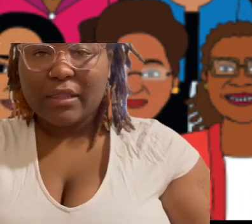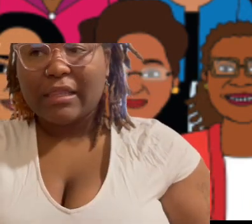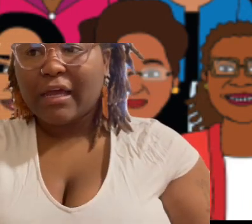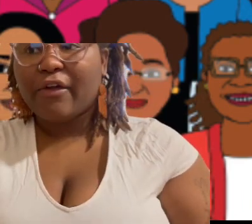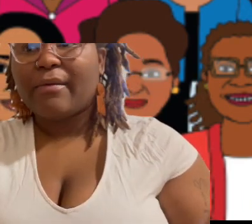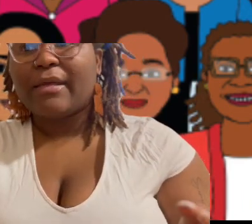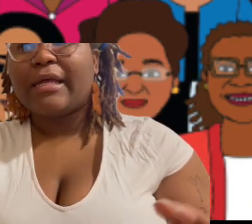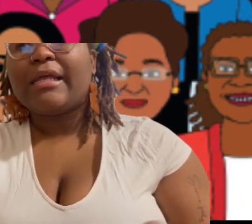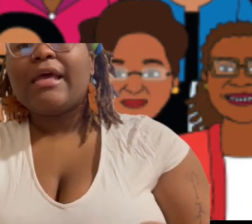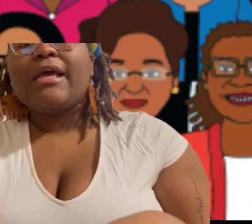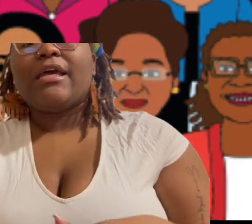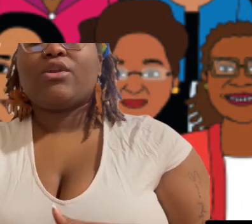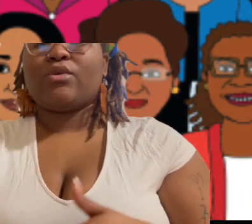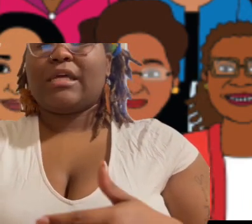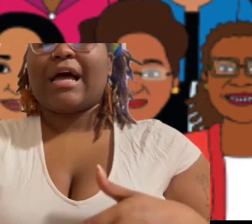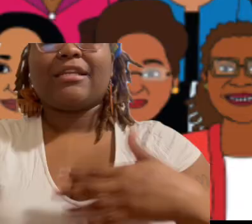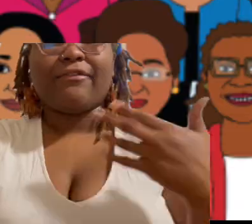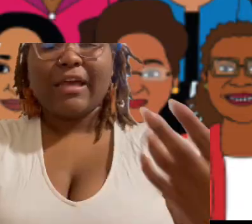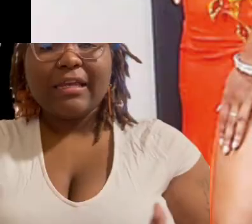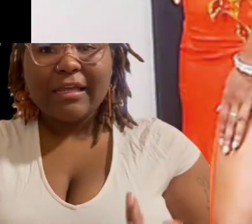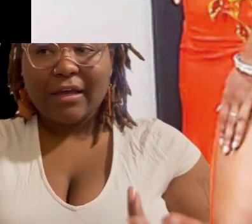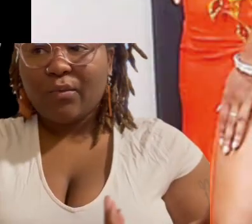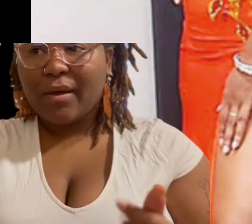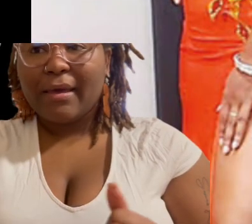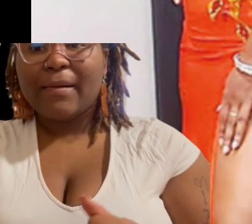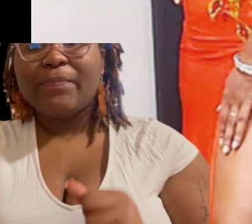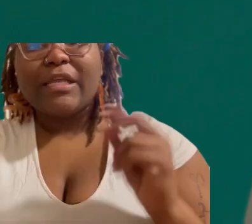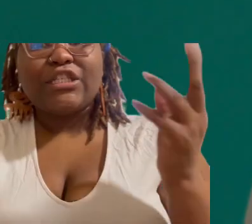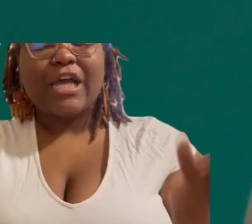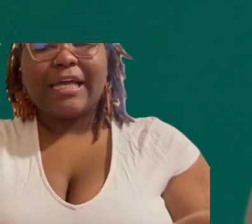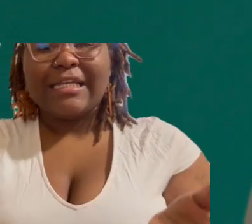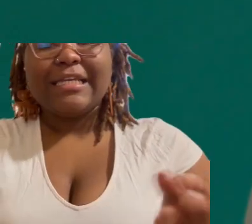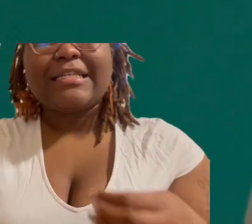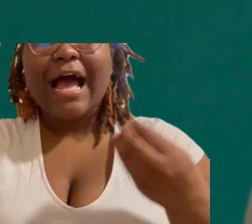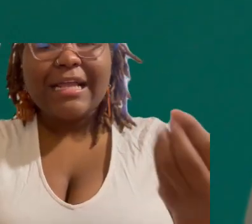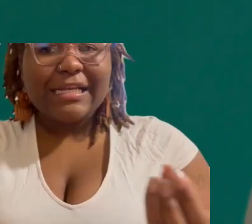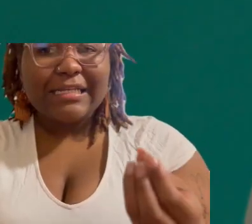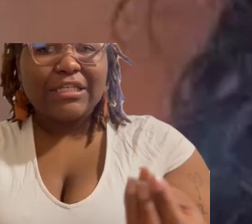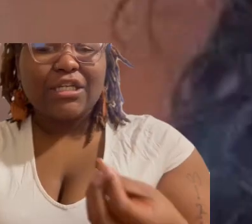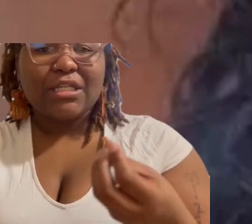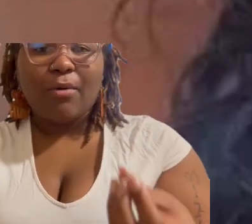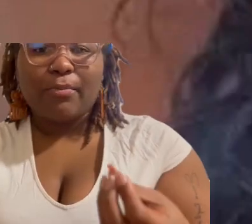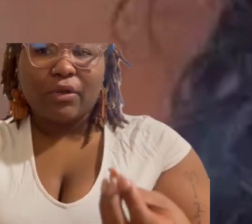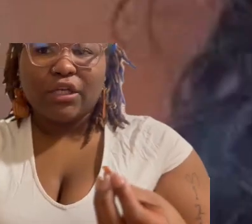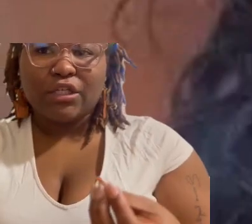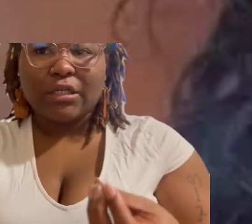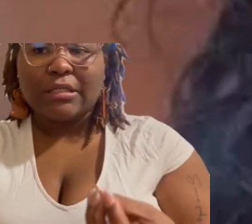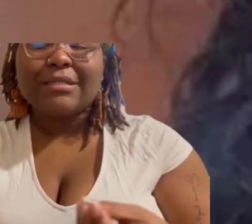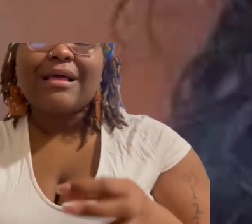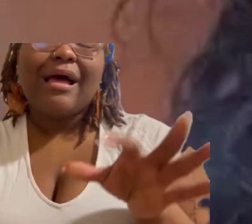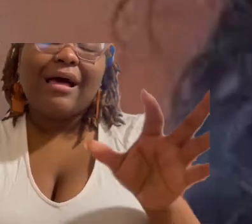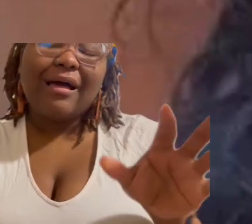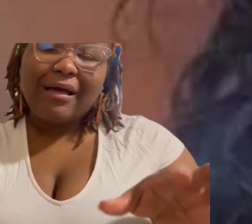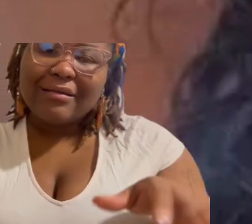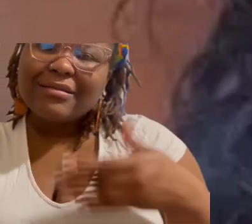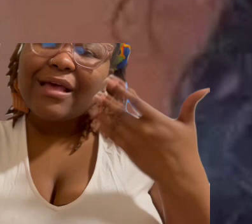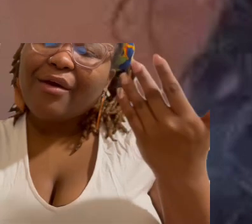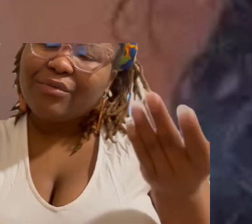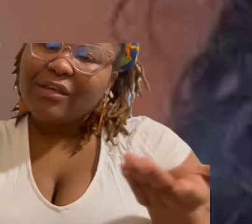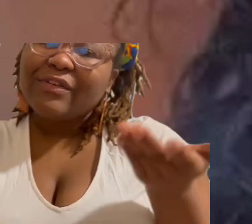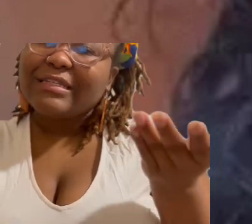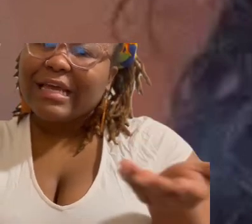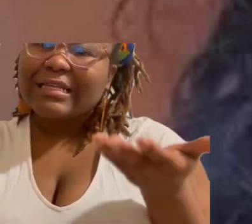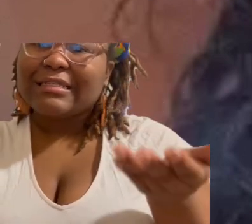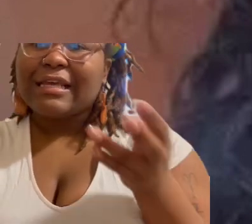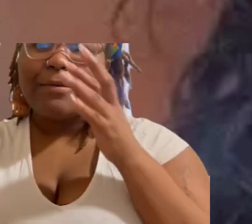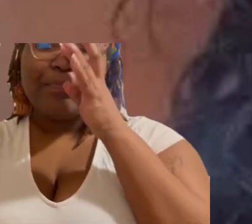women within the Caribbean, including that of Indian women, Chinese and indigenous populations, and I